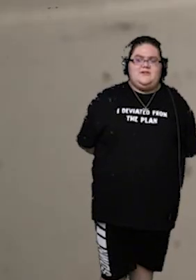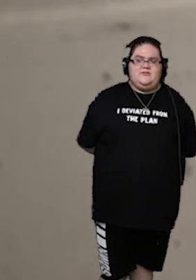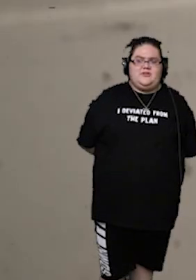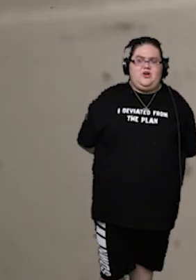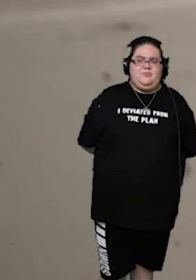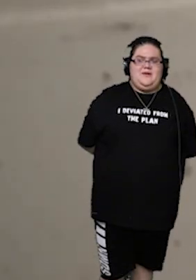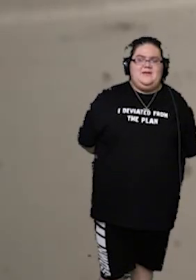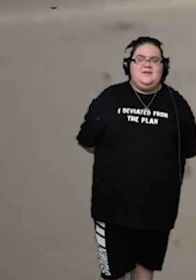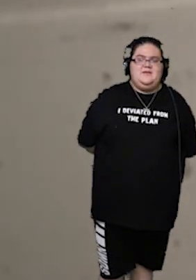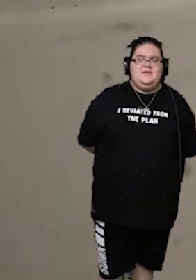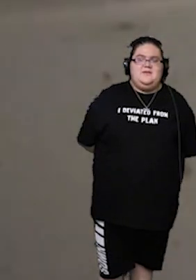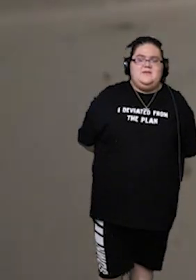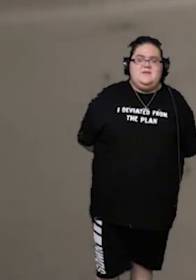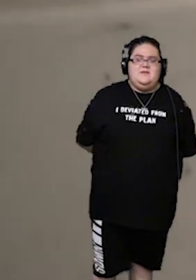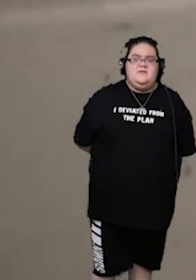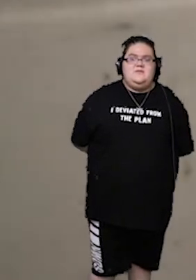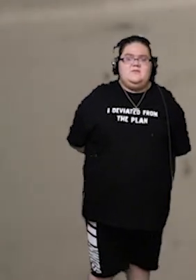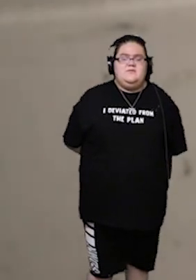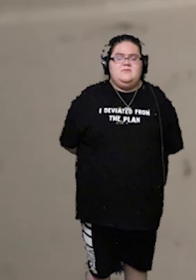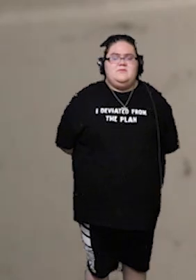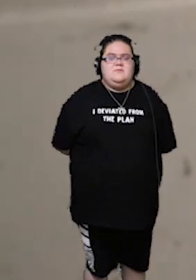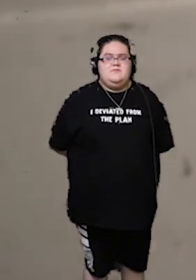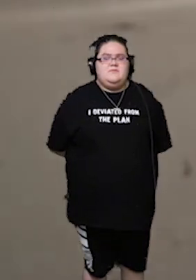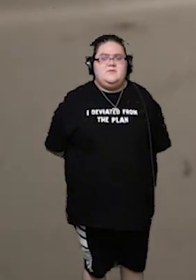What do you mean, under the carpet?